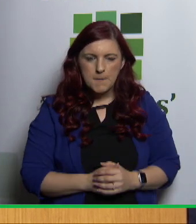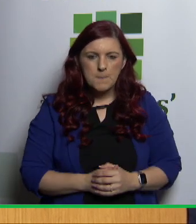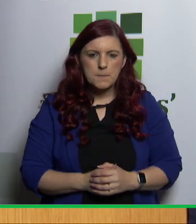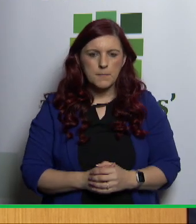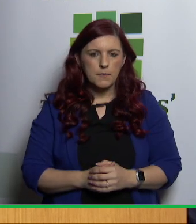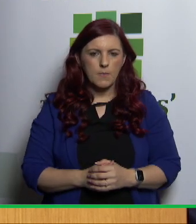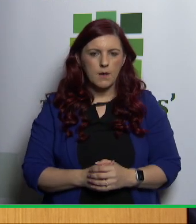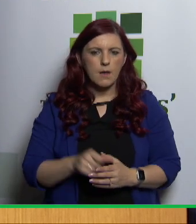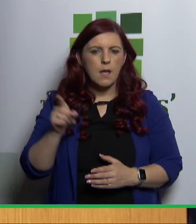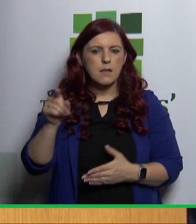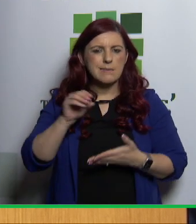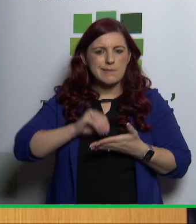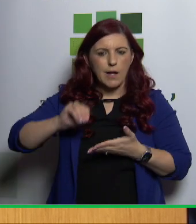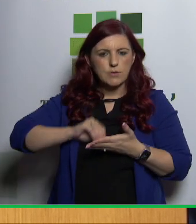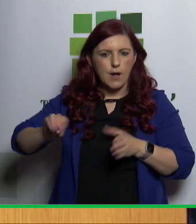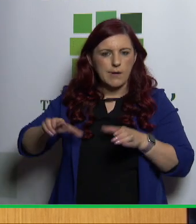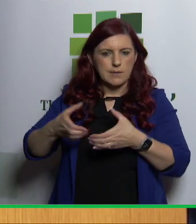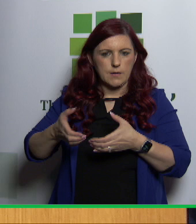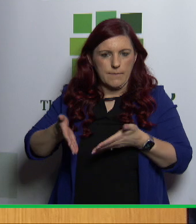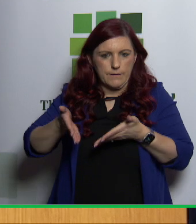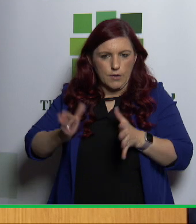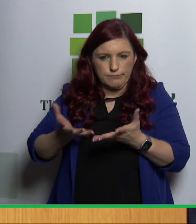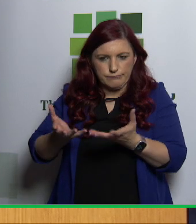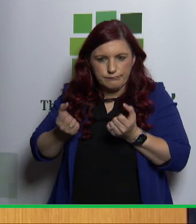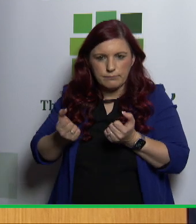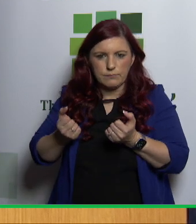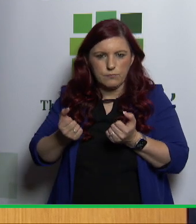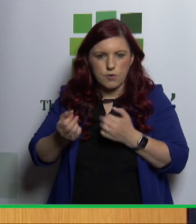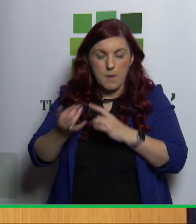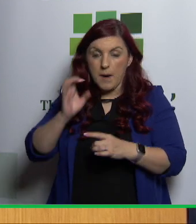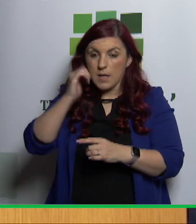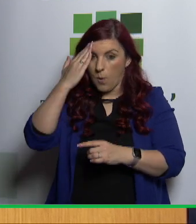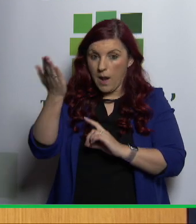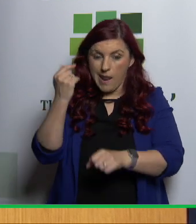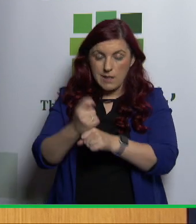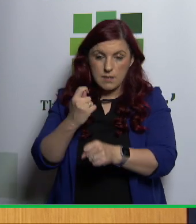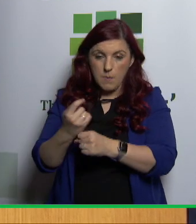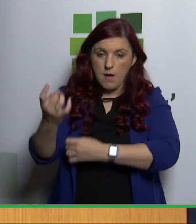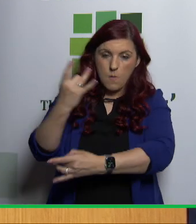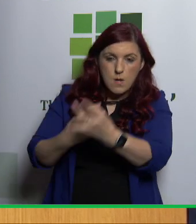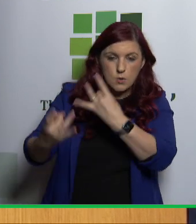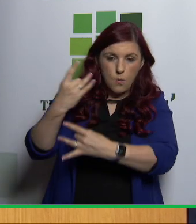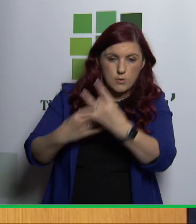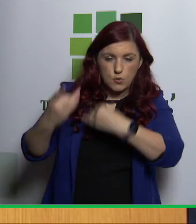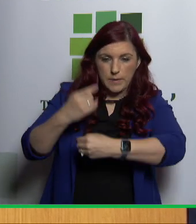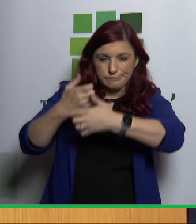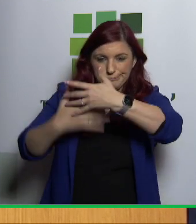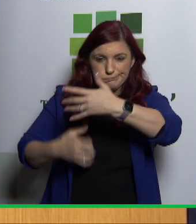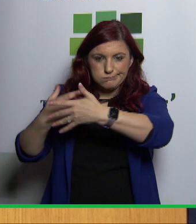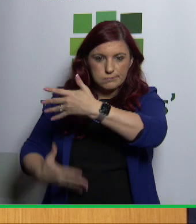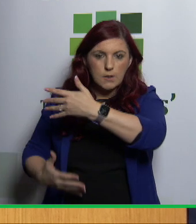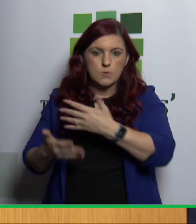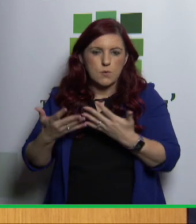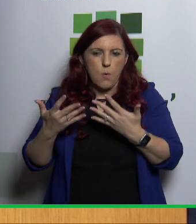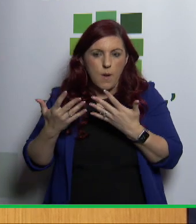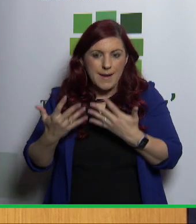The Secretariat are finalising the responses. There was a huge amount of questions last time for various amount of agencies to respond on, so we're waiting on